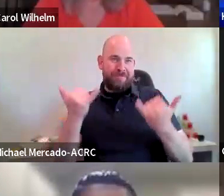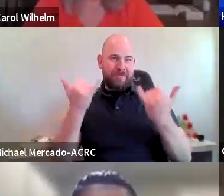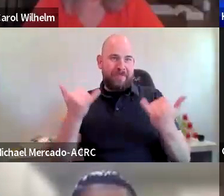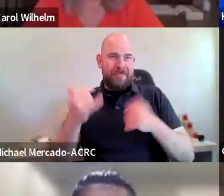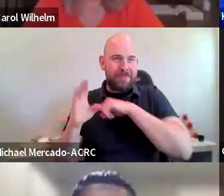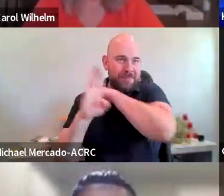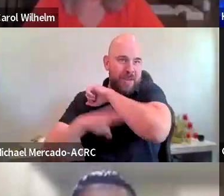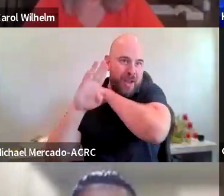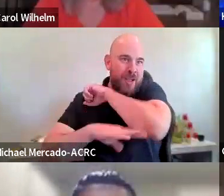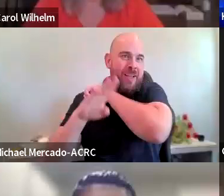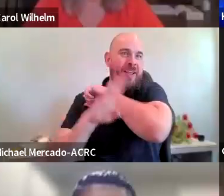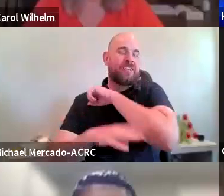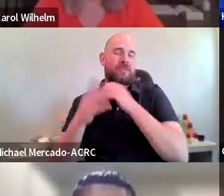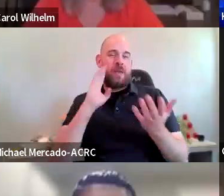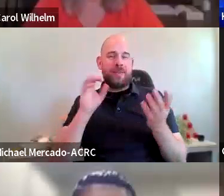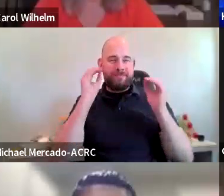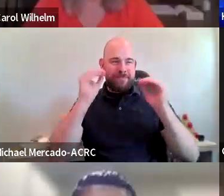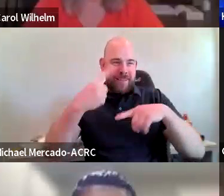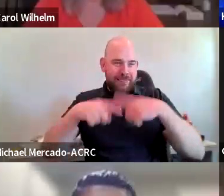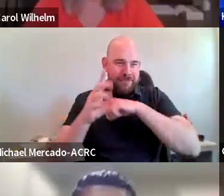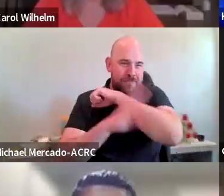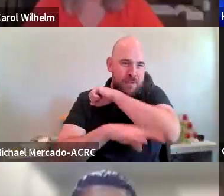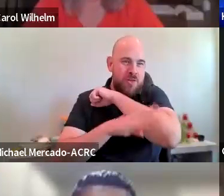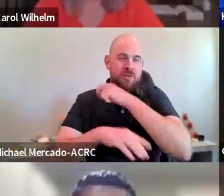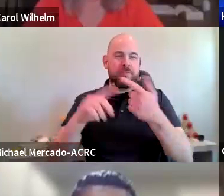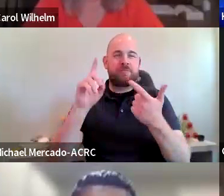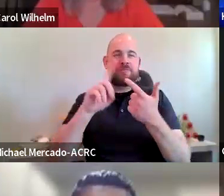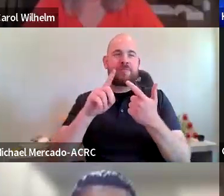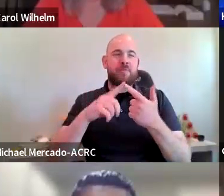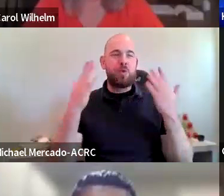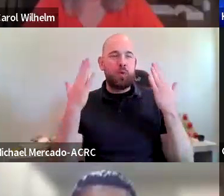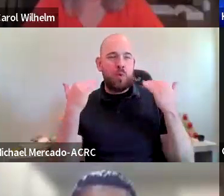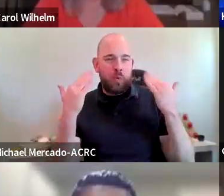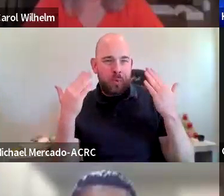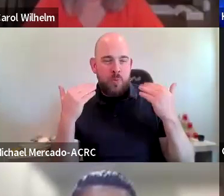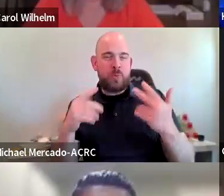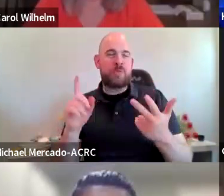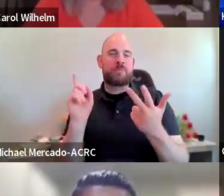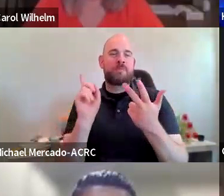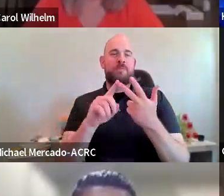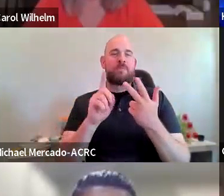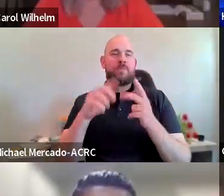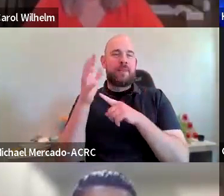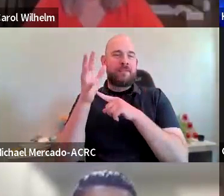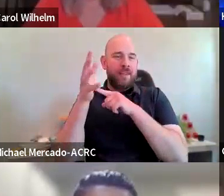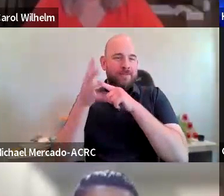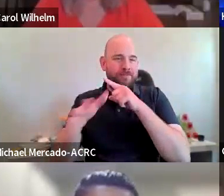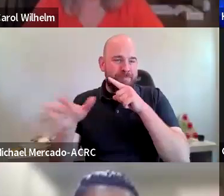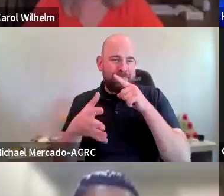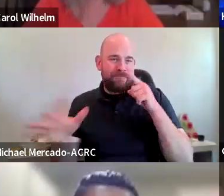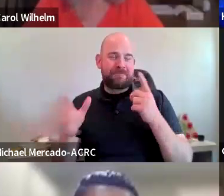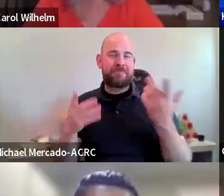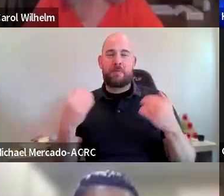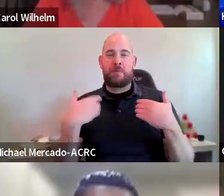Okay, sign of the week. Now it's fall, so we could do some fall signs. So it'll